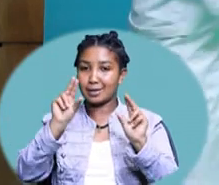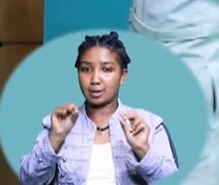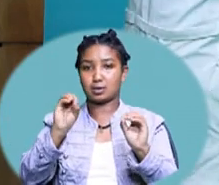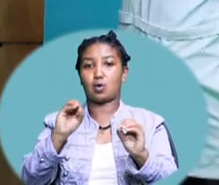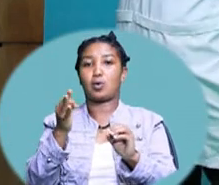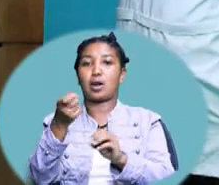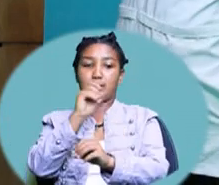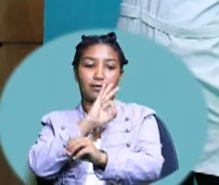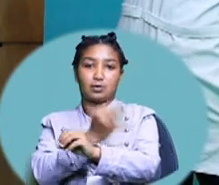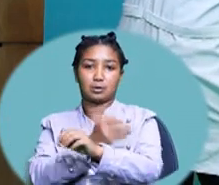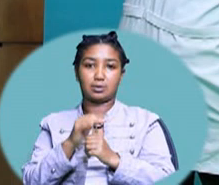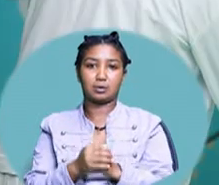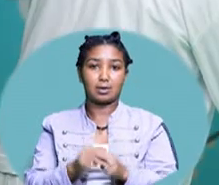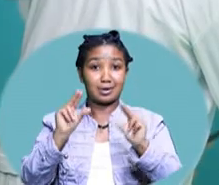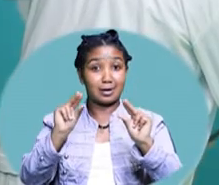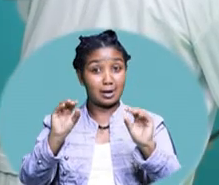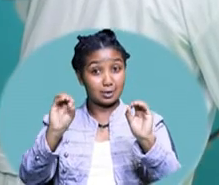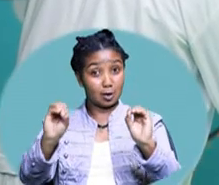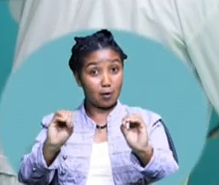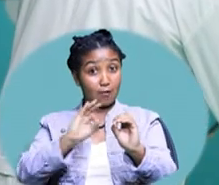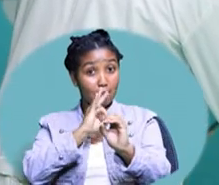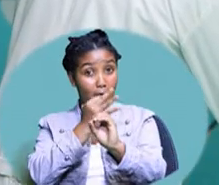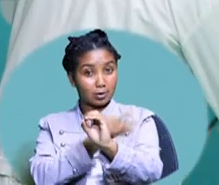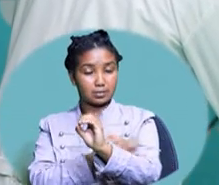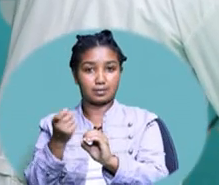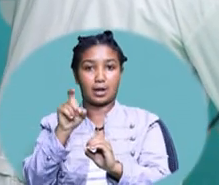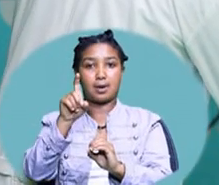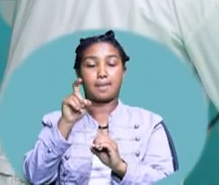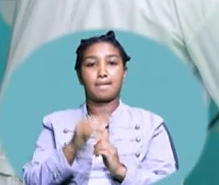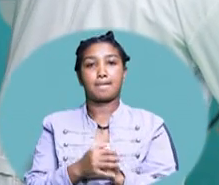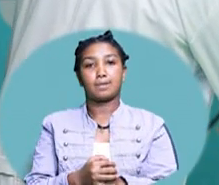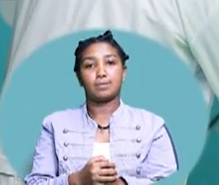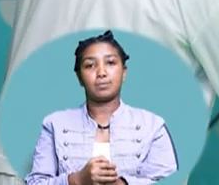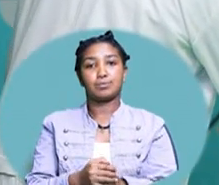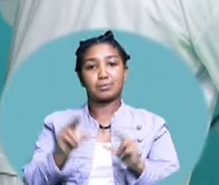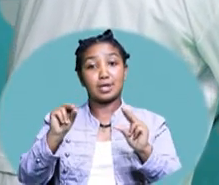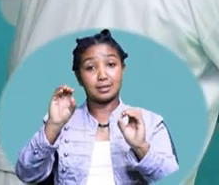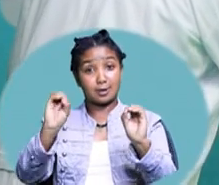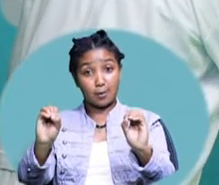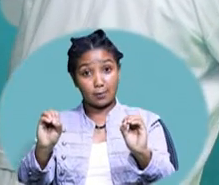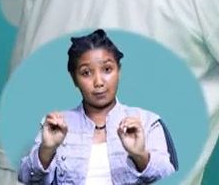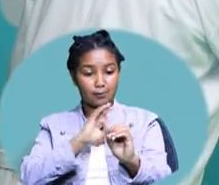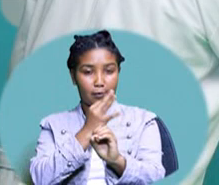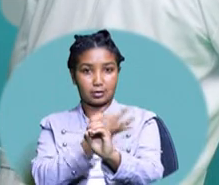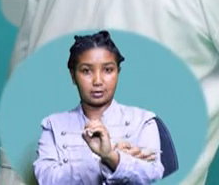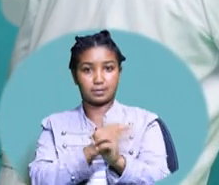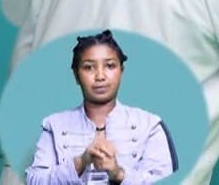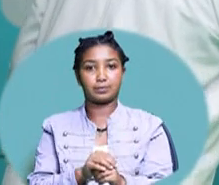non-zero force. Non-zero non-zero